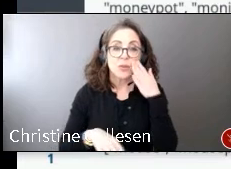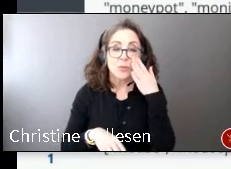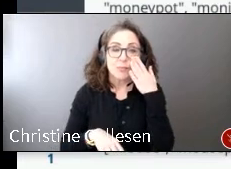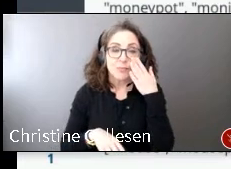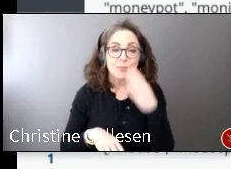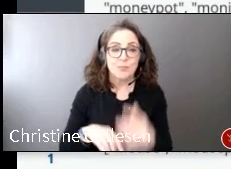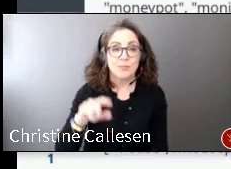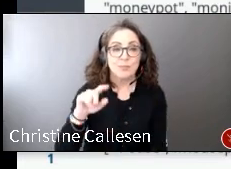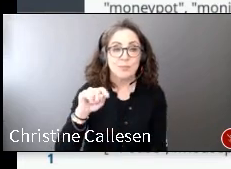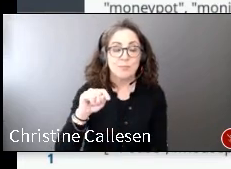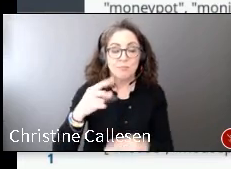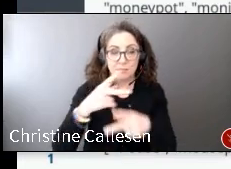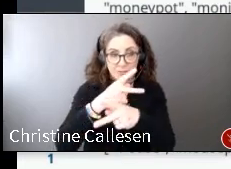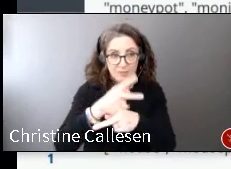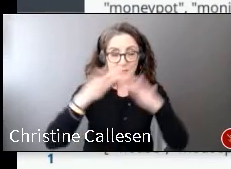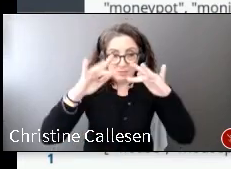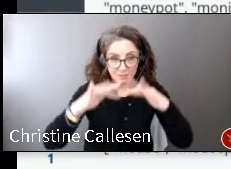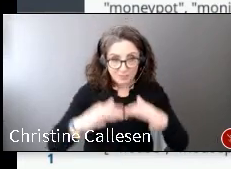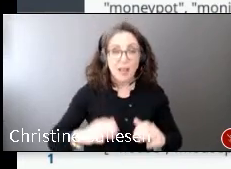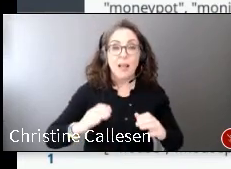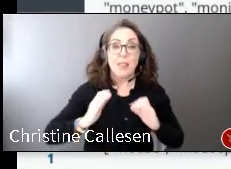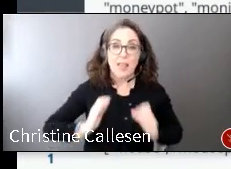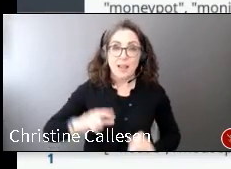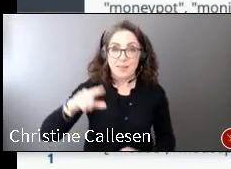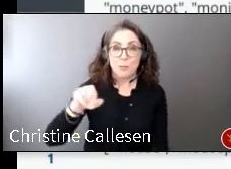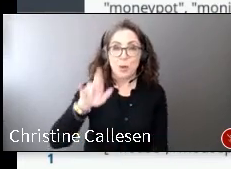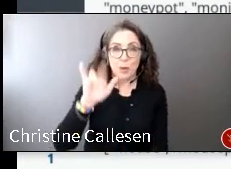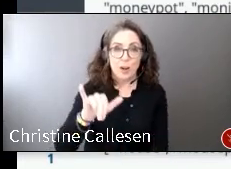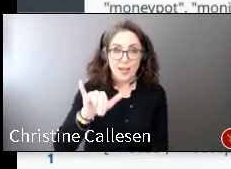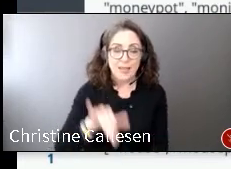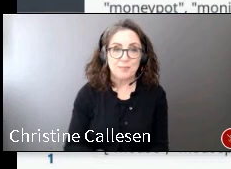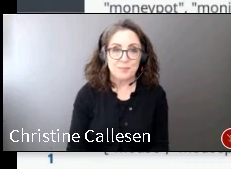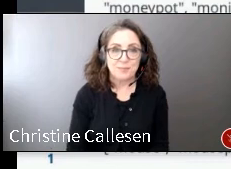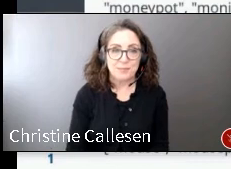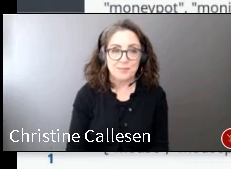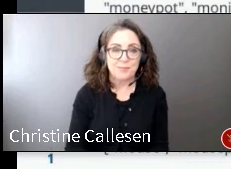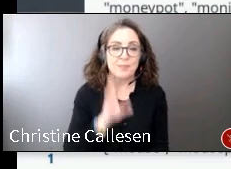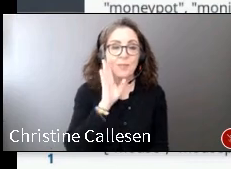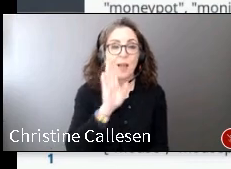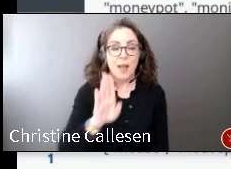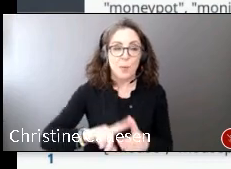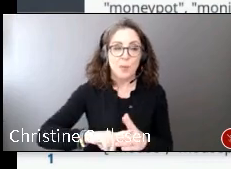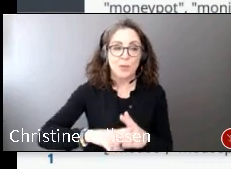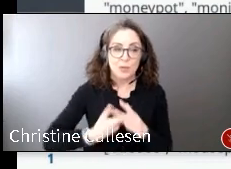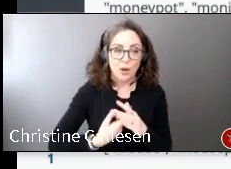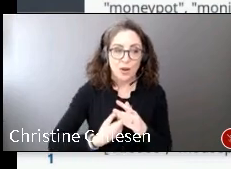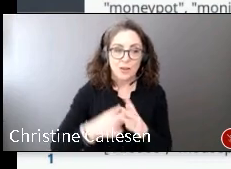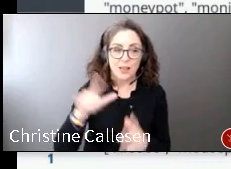traverse through the query, customer query. So I'll just start a for loop